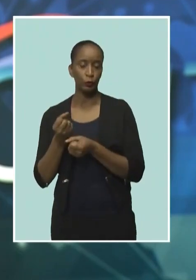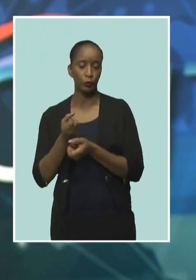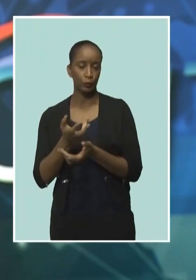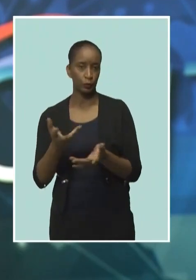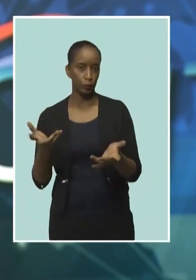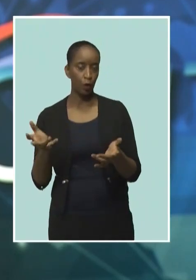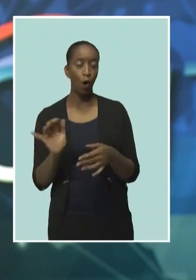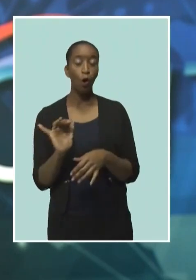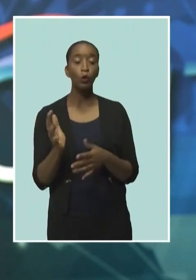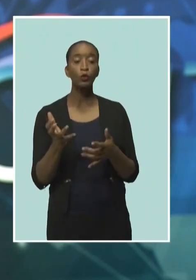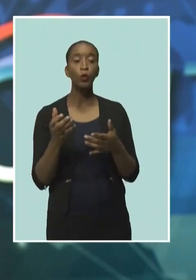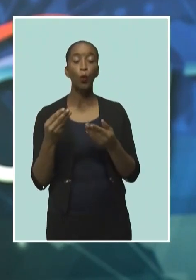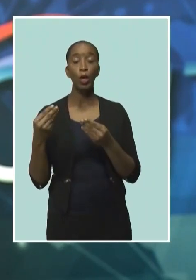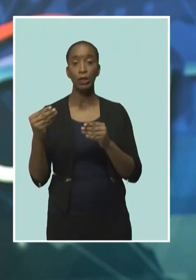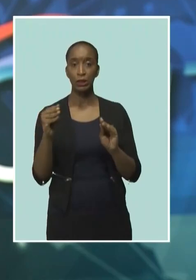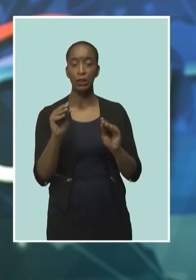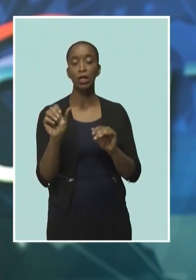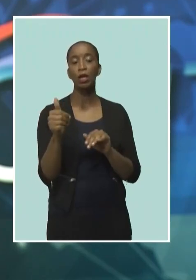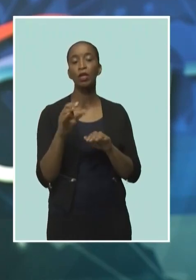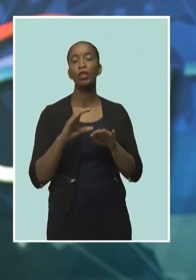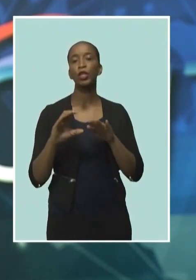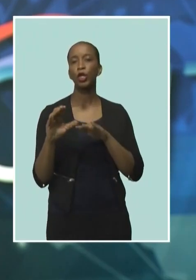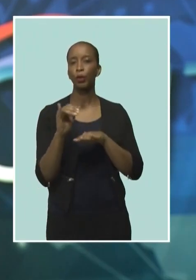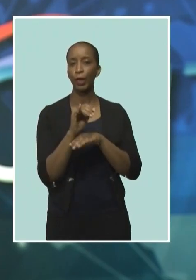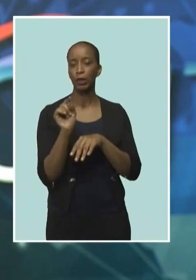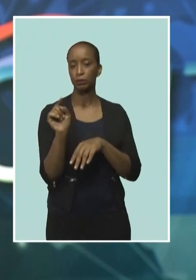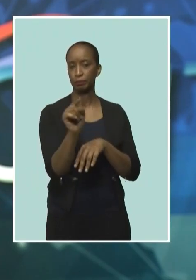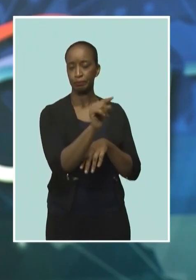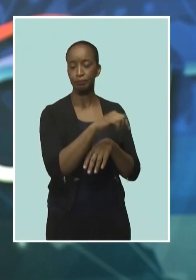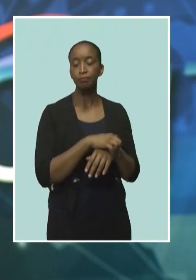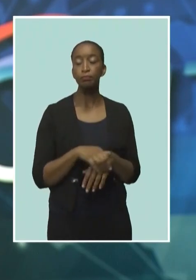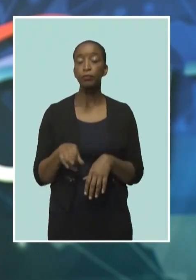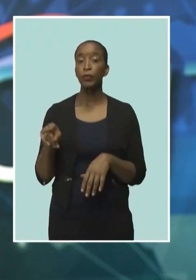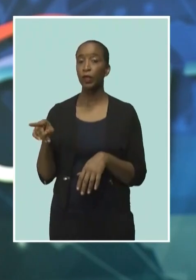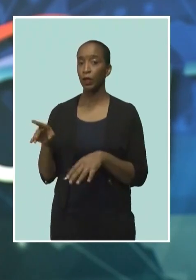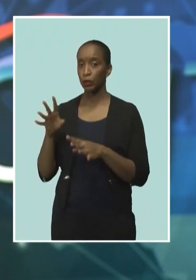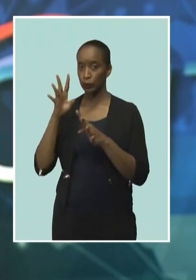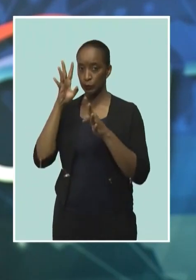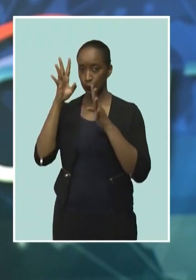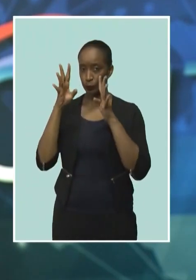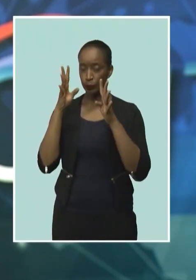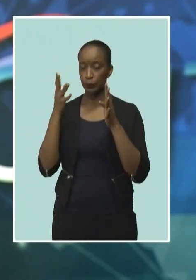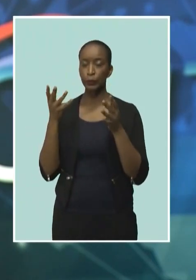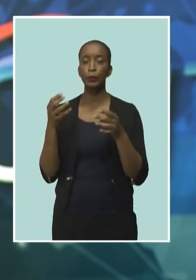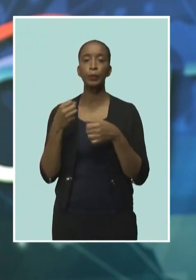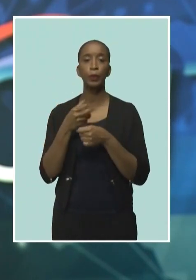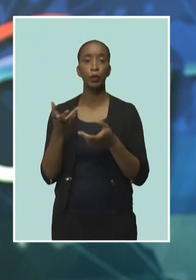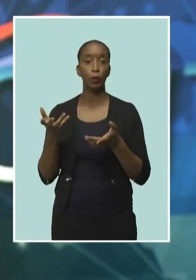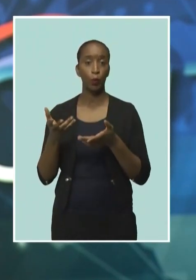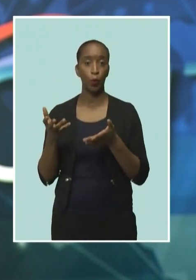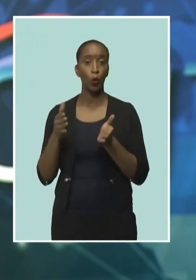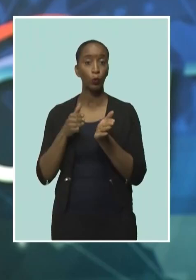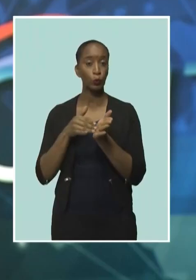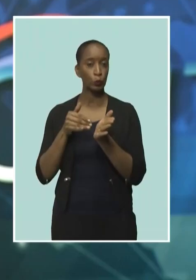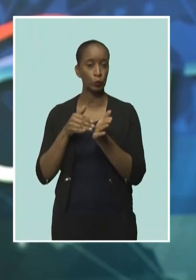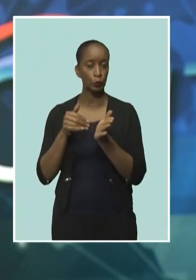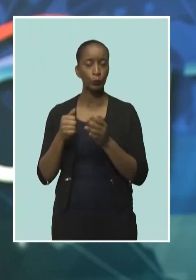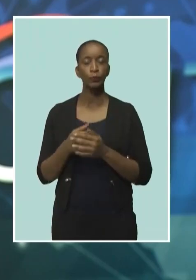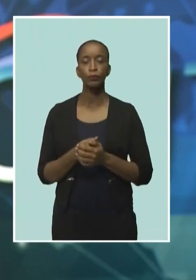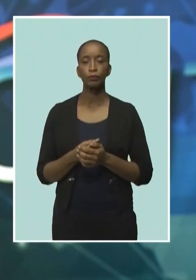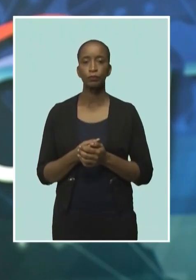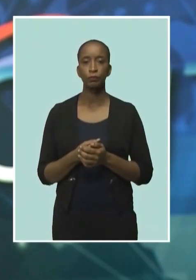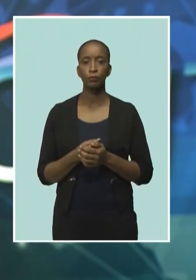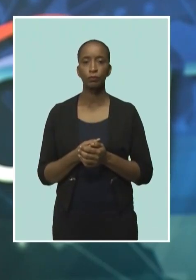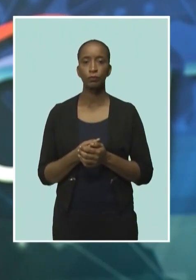Caribbean. Sharia Pilgrim is the creator and managing director of Soapful Caribbean, which produces bath soaps.